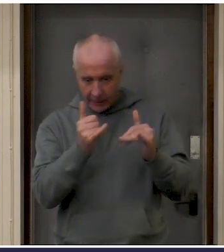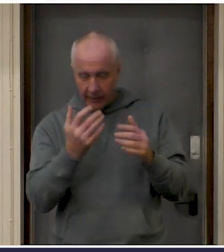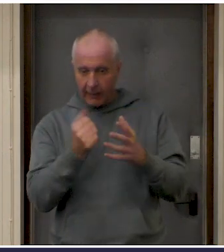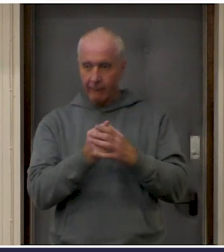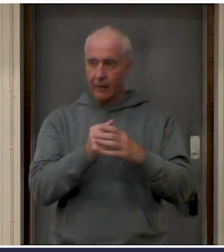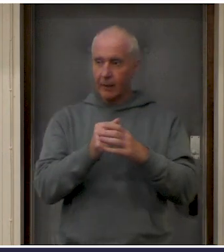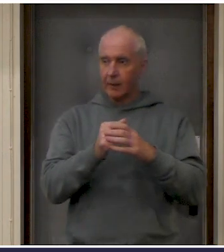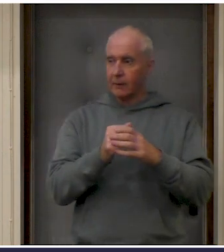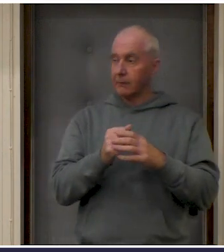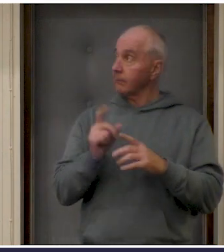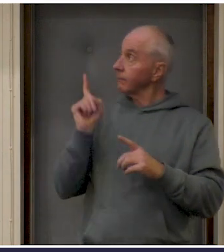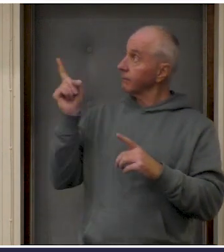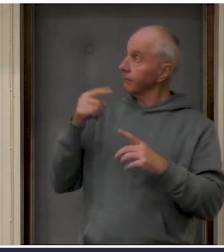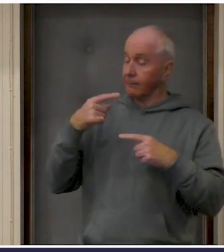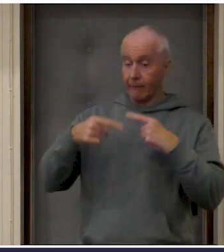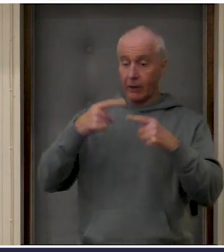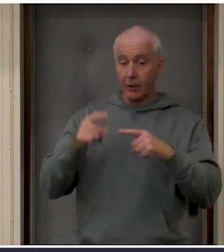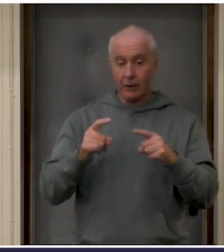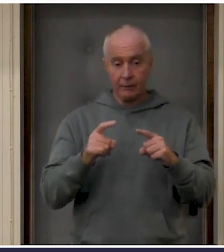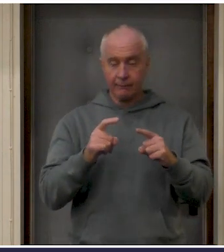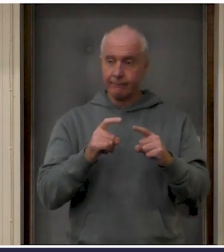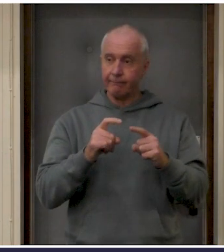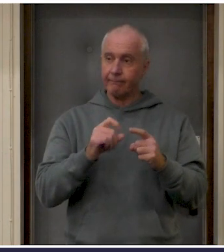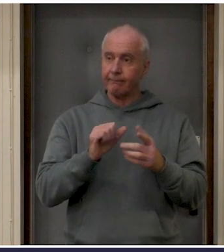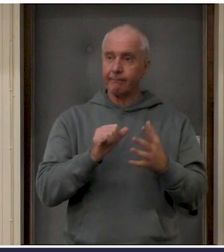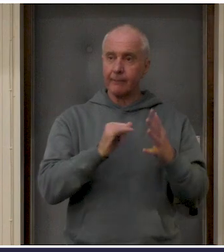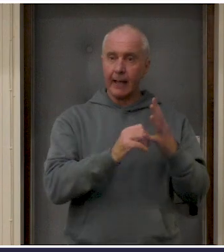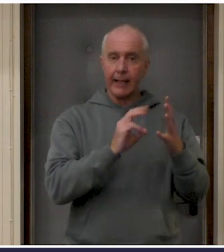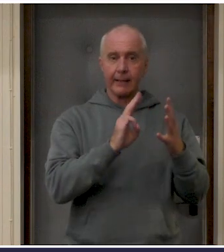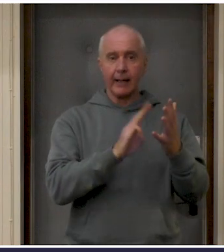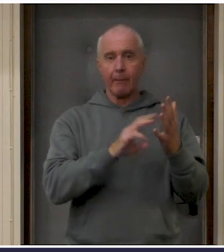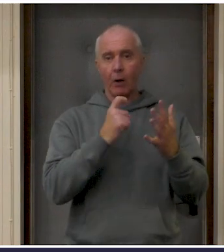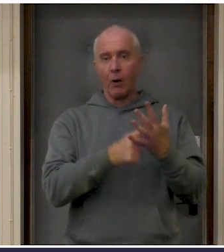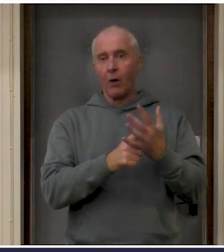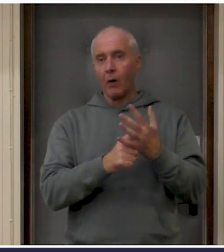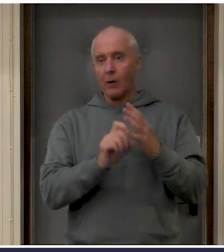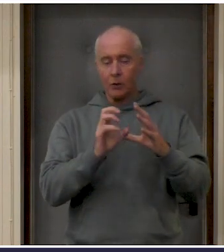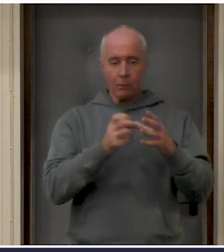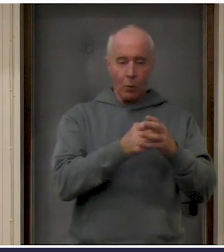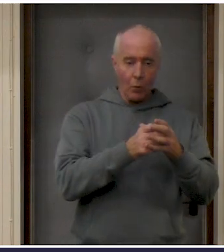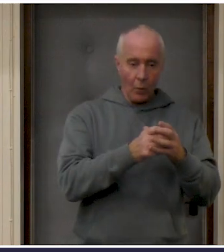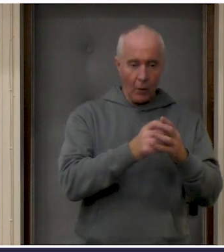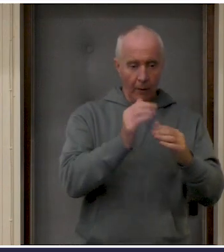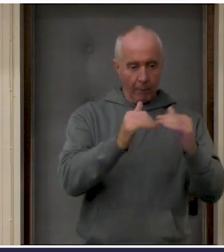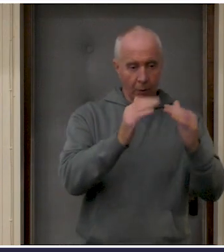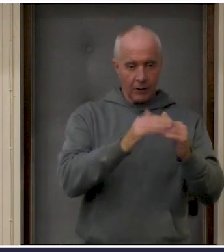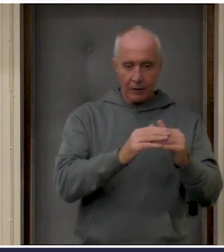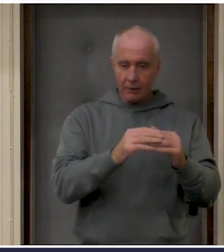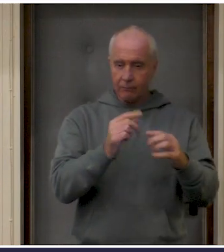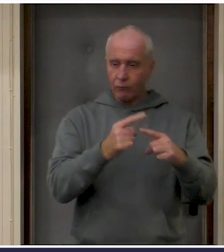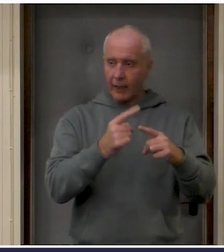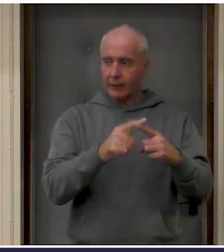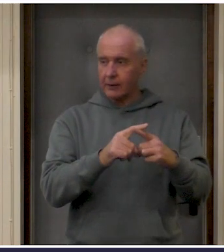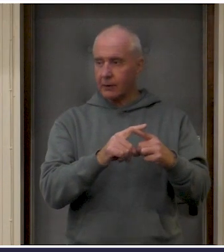dashboard and they publish this every year, small modular reactors, advances in SMR development. It categorises essentially all the